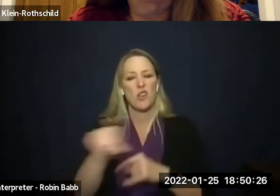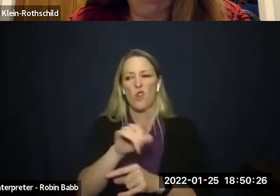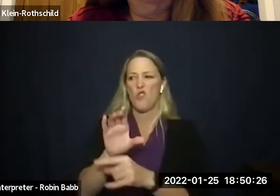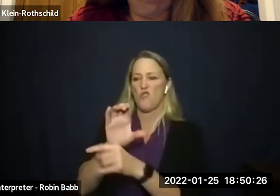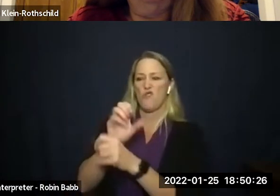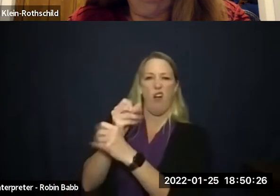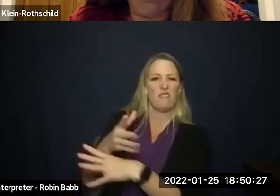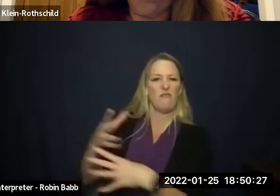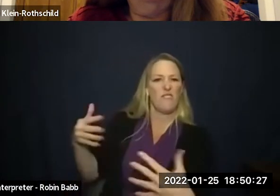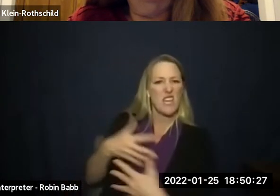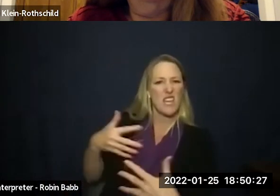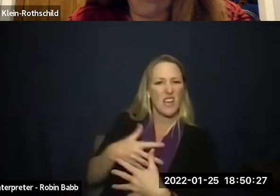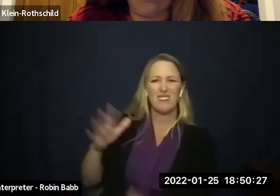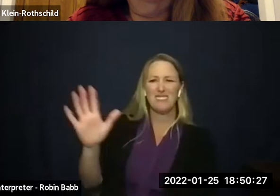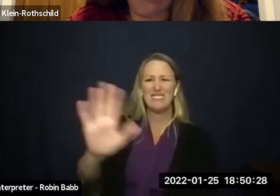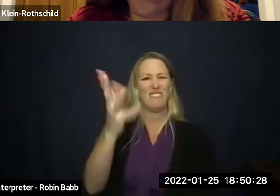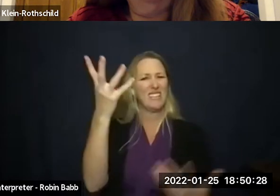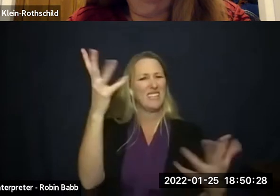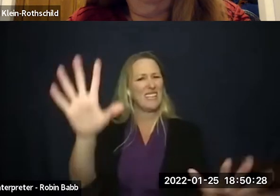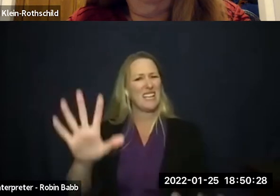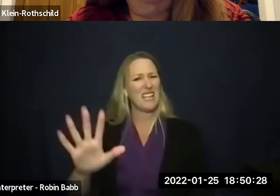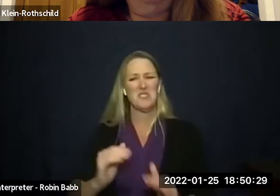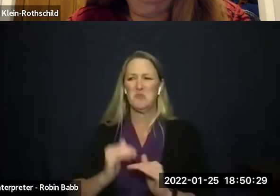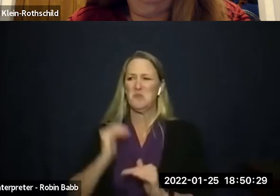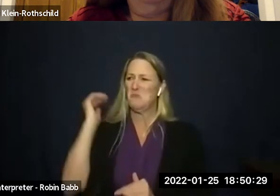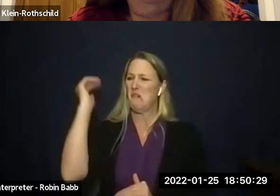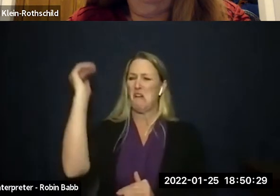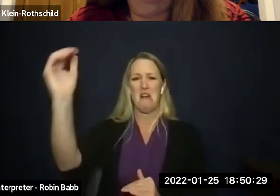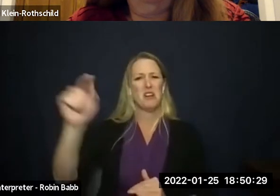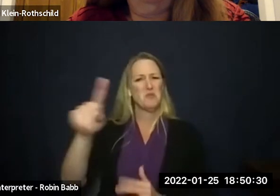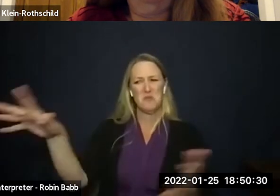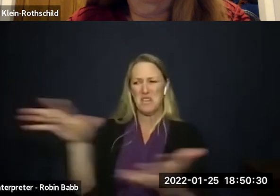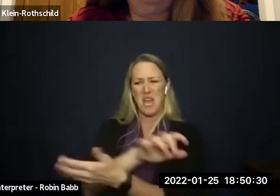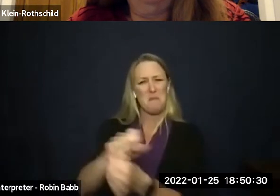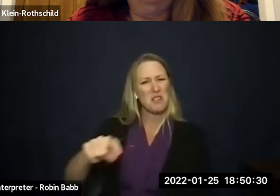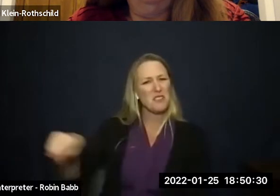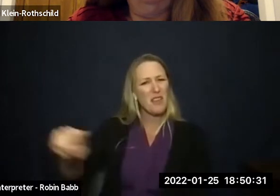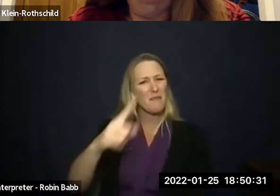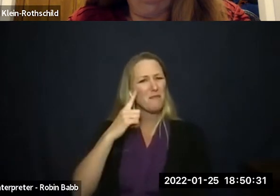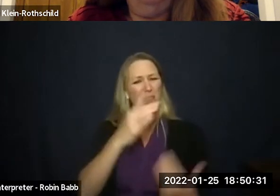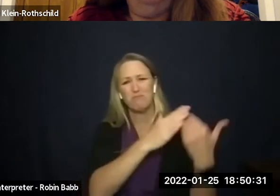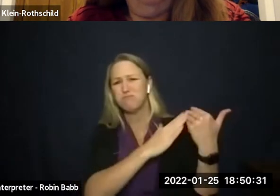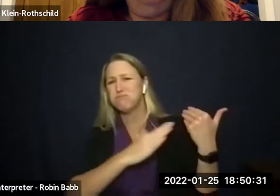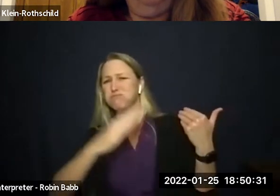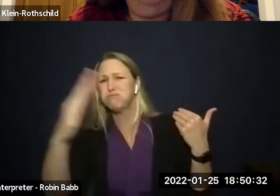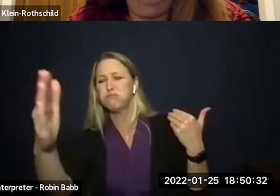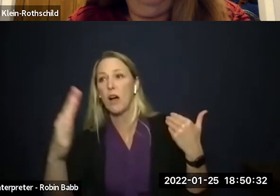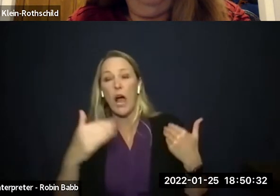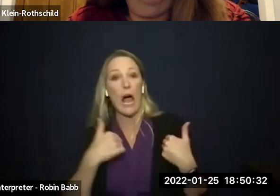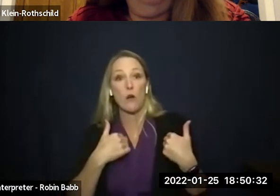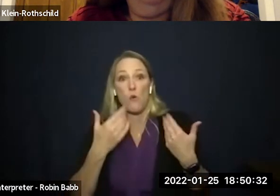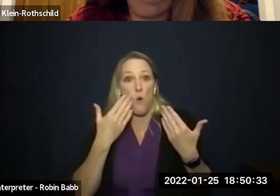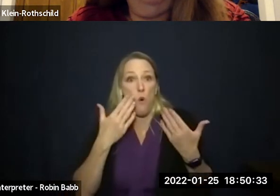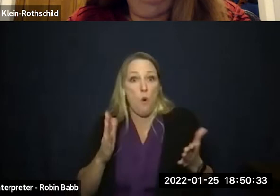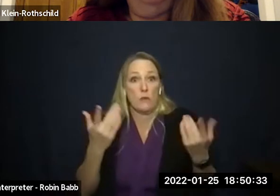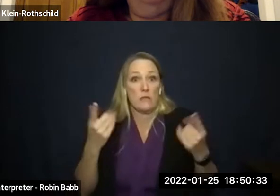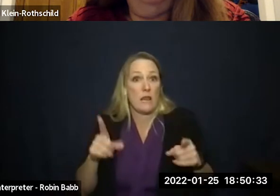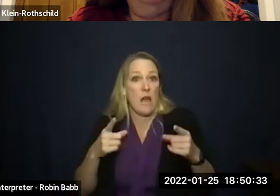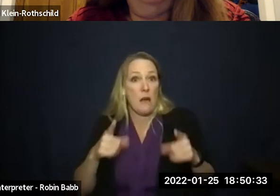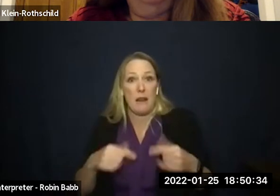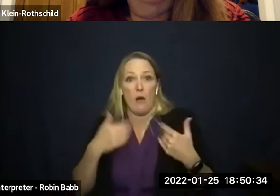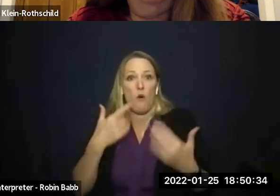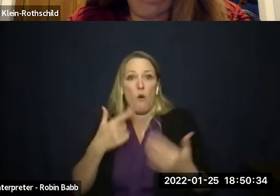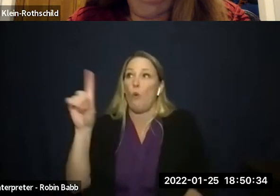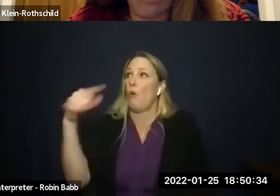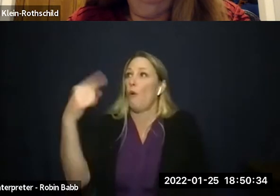control i mean the damage that you're going to do to these kids in the long run i mean we don't know what's we don't know only god